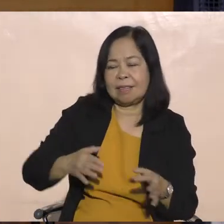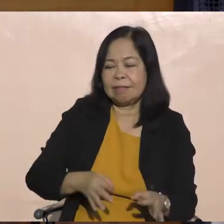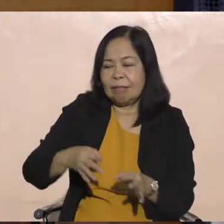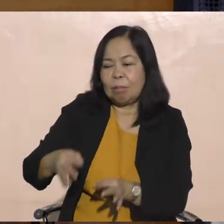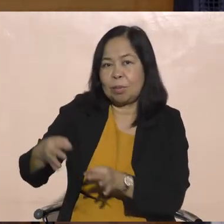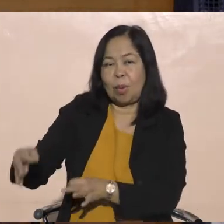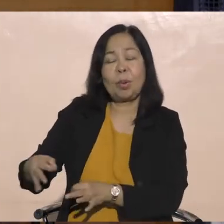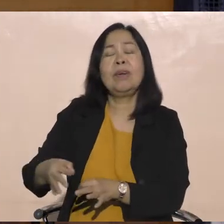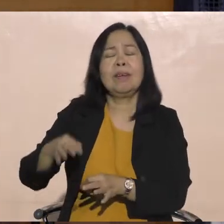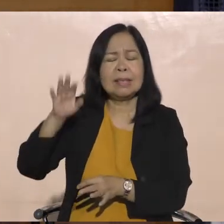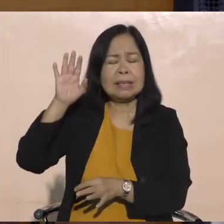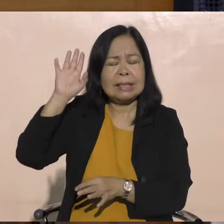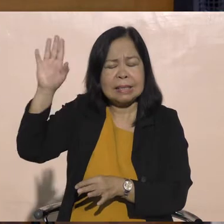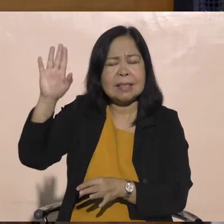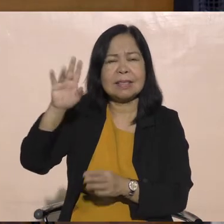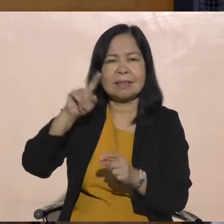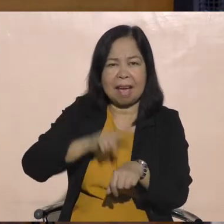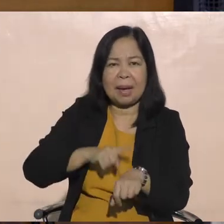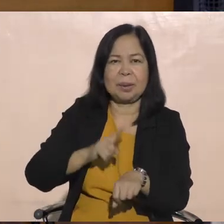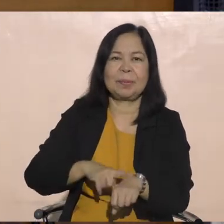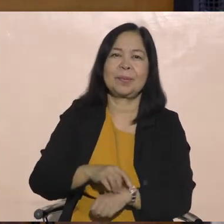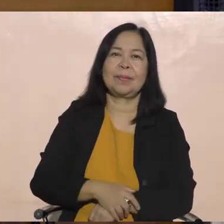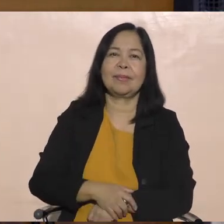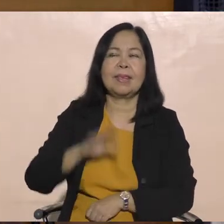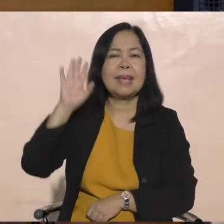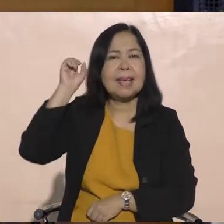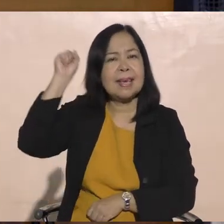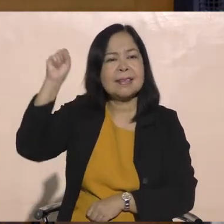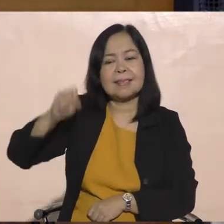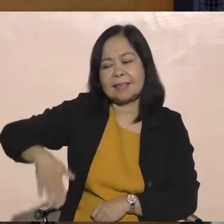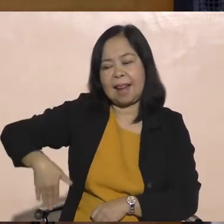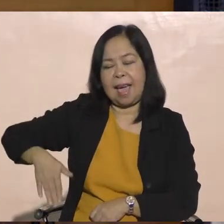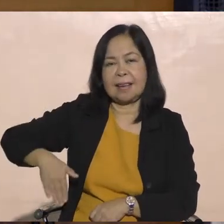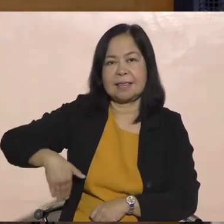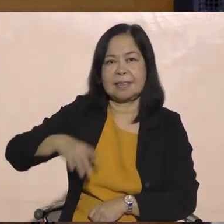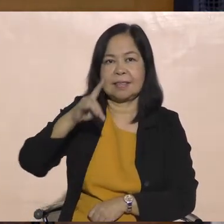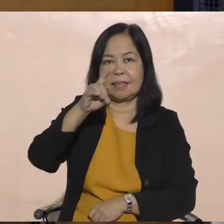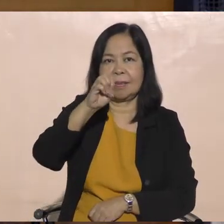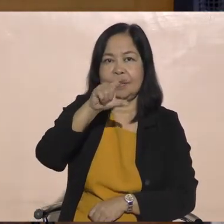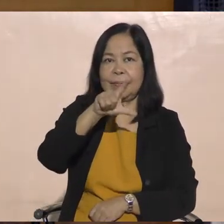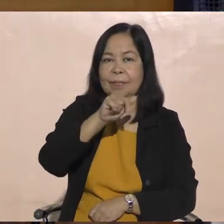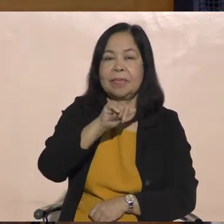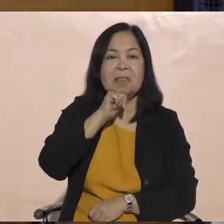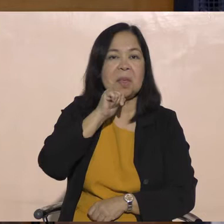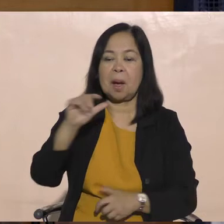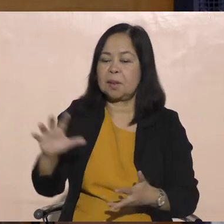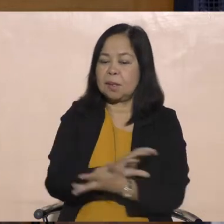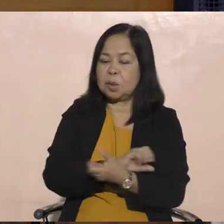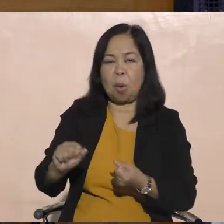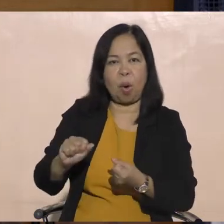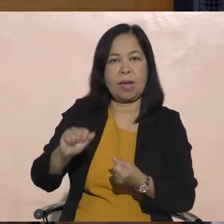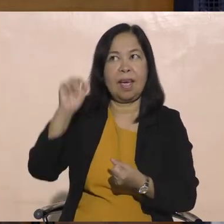kaigsoonan, hallelujah, are not His denials. His delays, dear brothers and sisters, does not